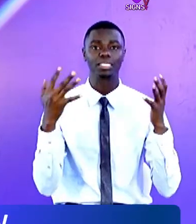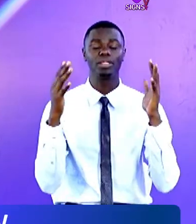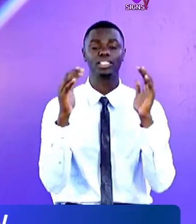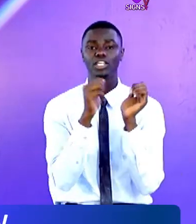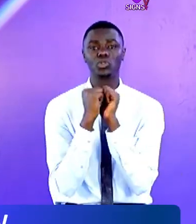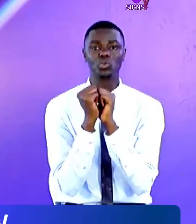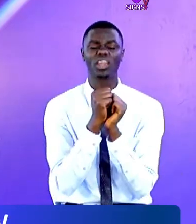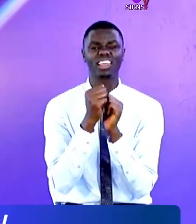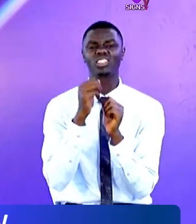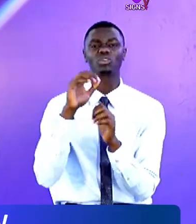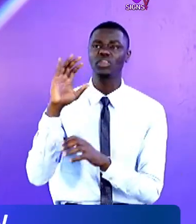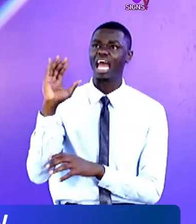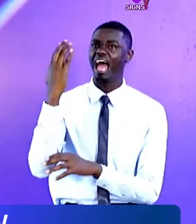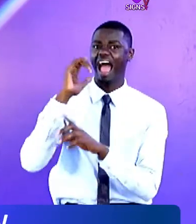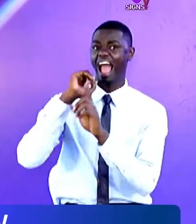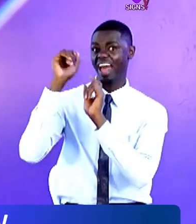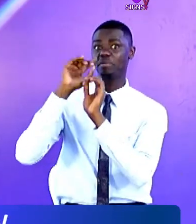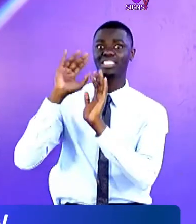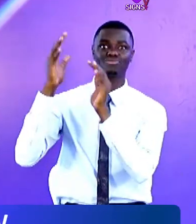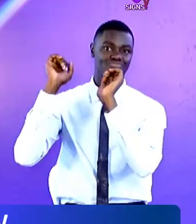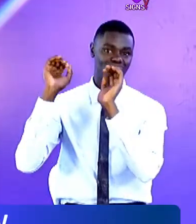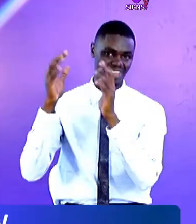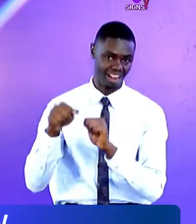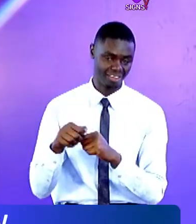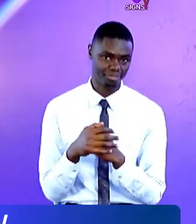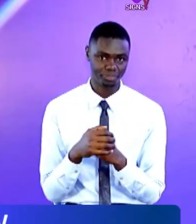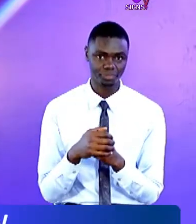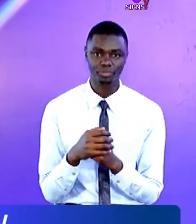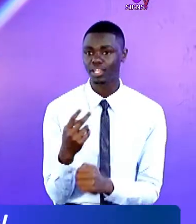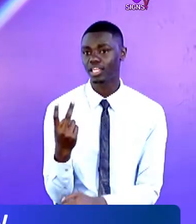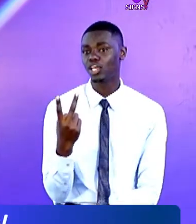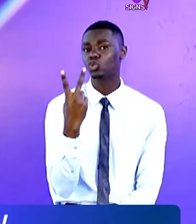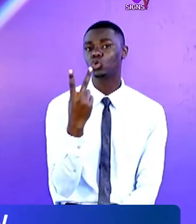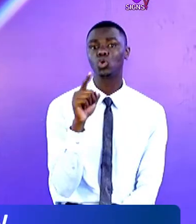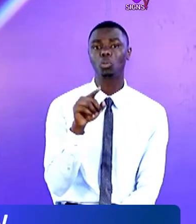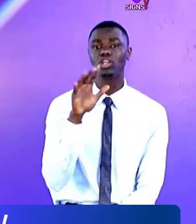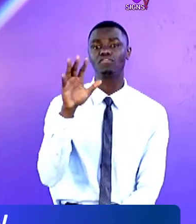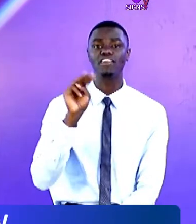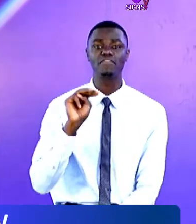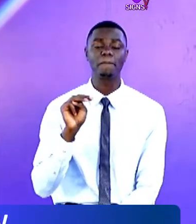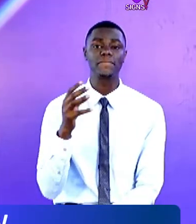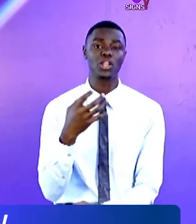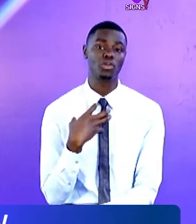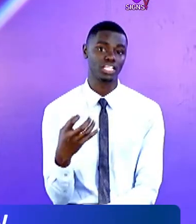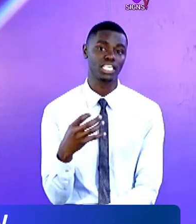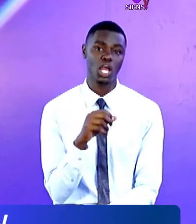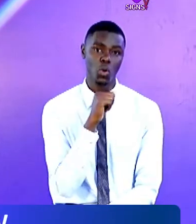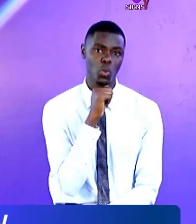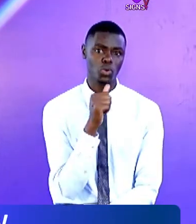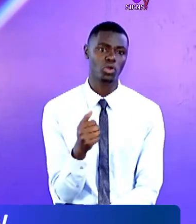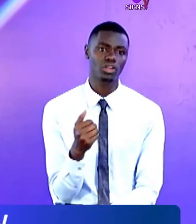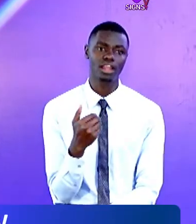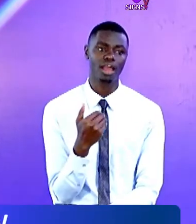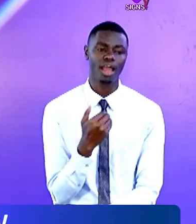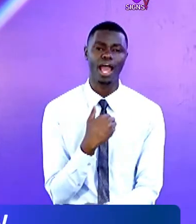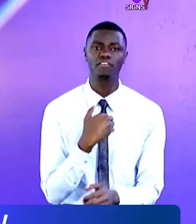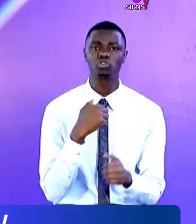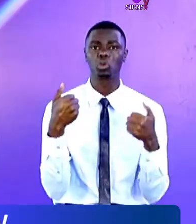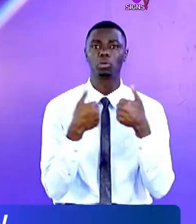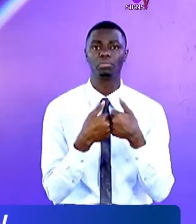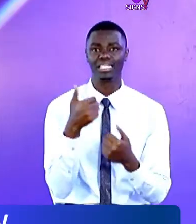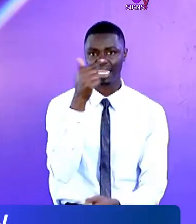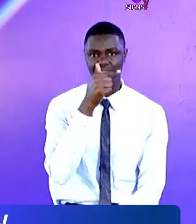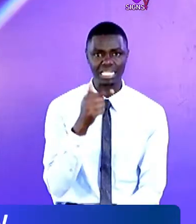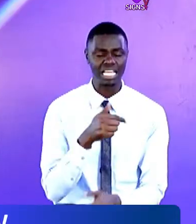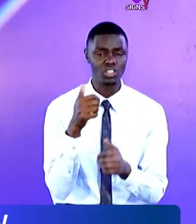that one. Harambee Stars beat Zambia. So we don't have to 2.5 million yes. region. Yeah, but also we don't have to go and play in Tanzania. Can you